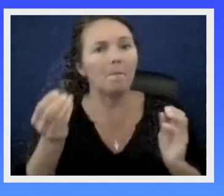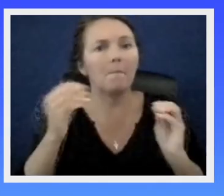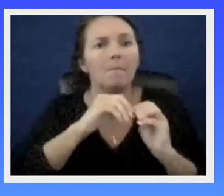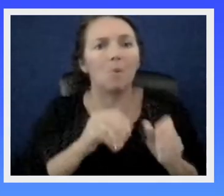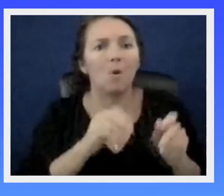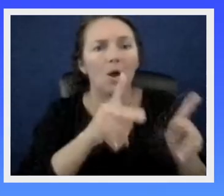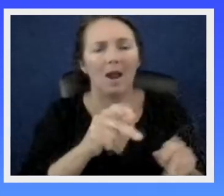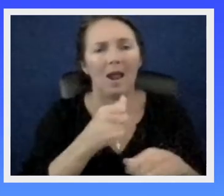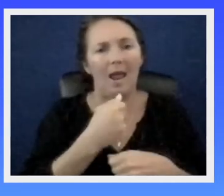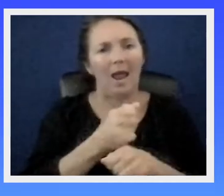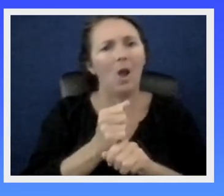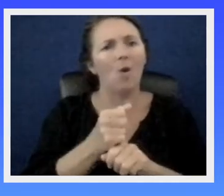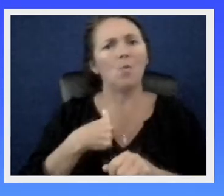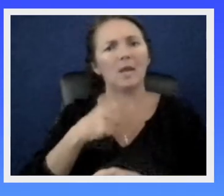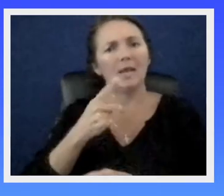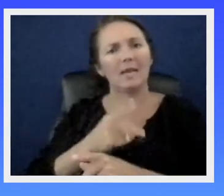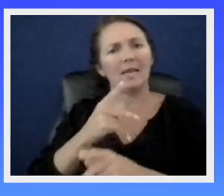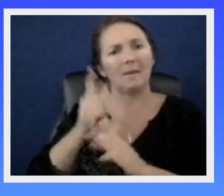creatives in Boston? John?